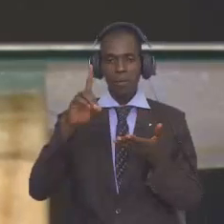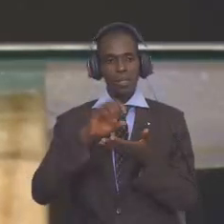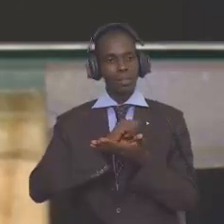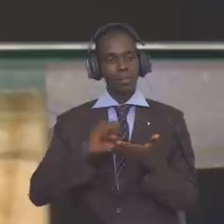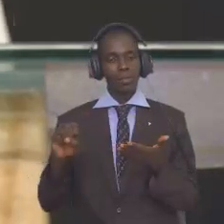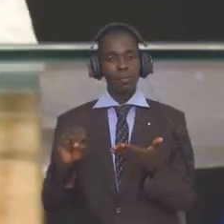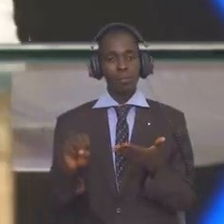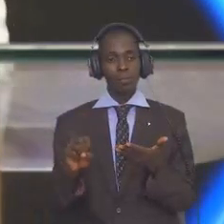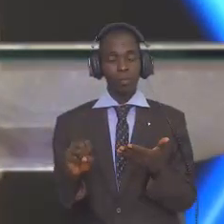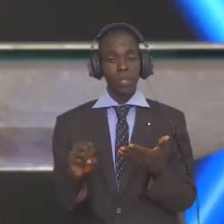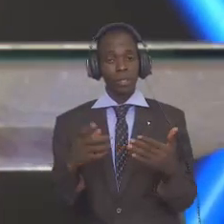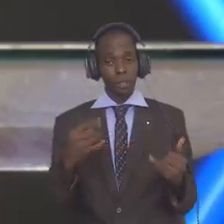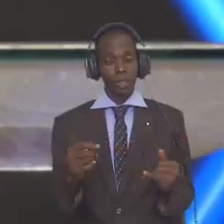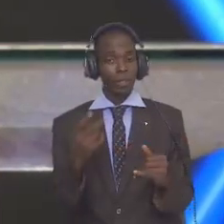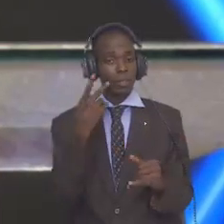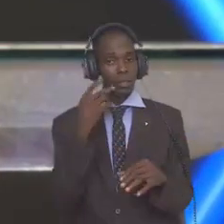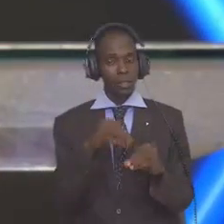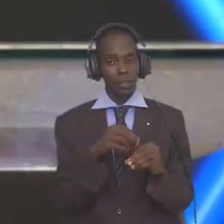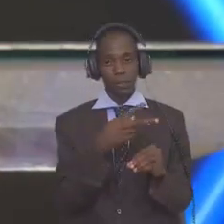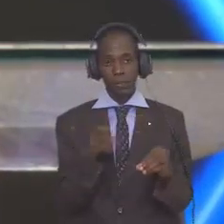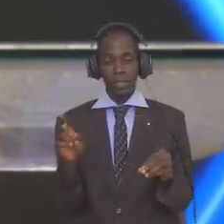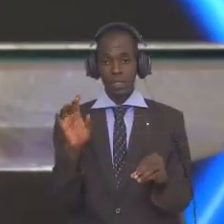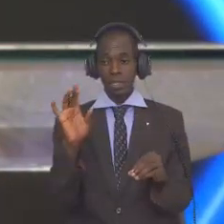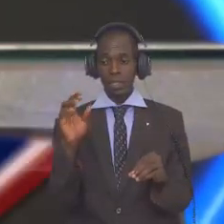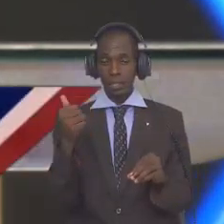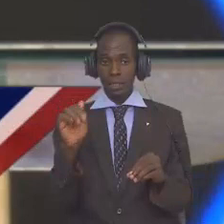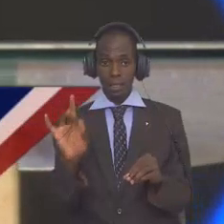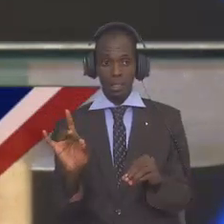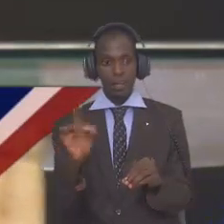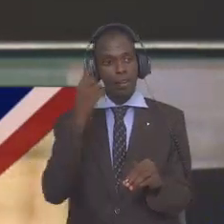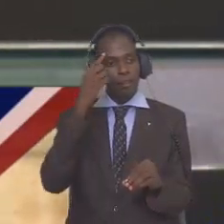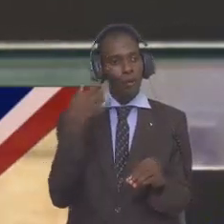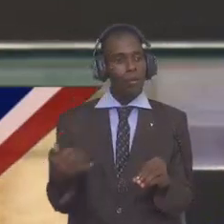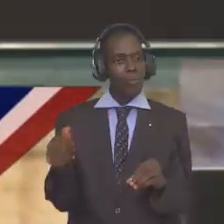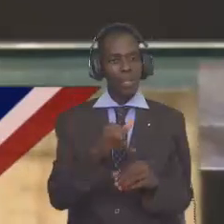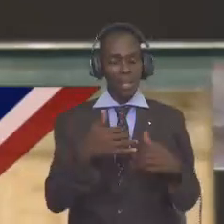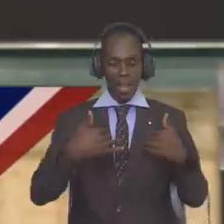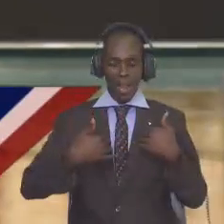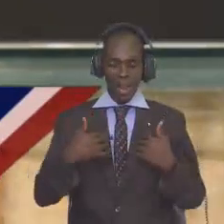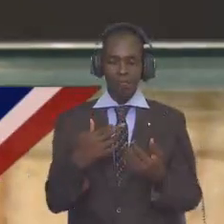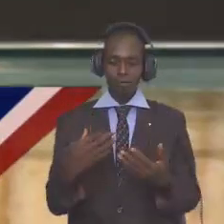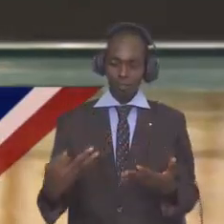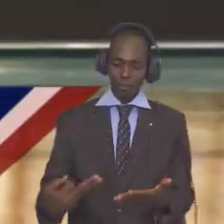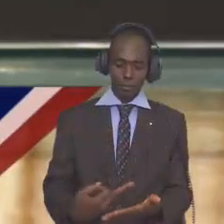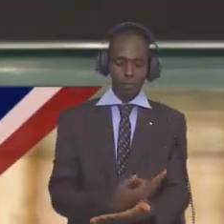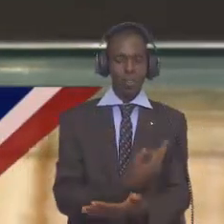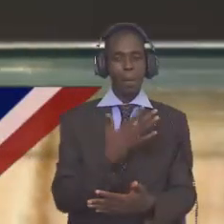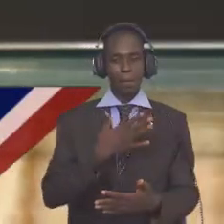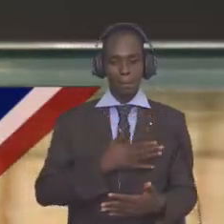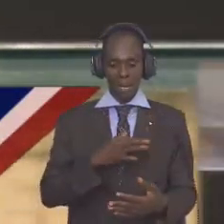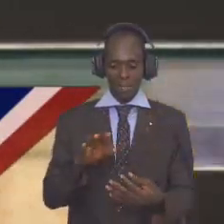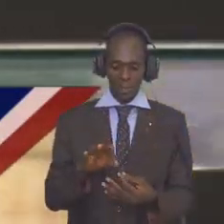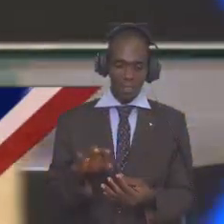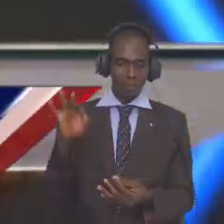first part of that, part of verse 18, for they have refreshed my spirit and yours. They